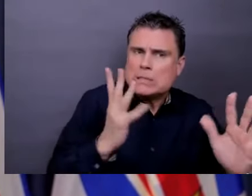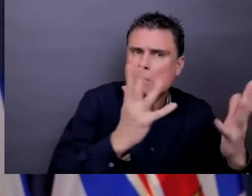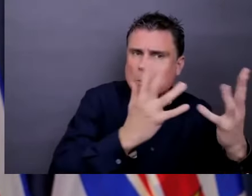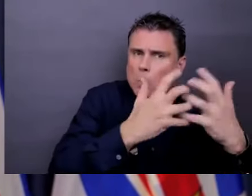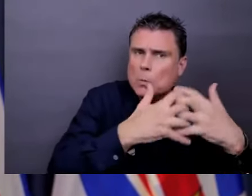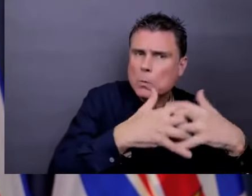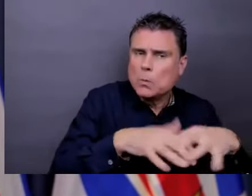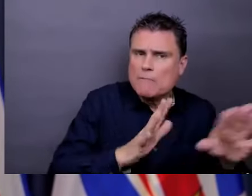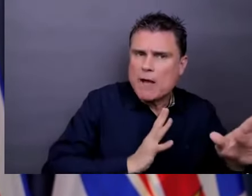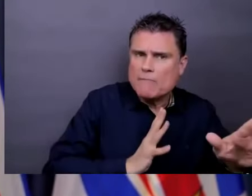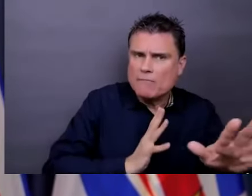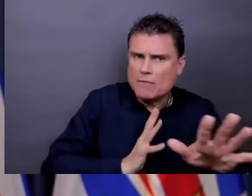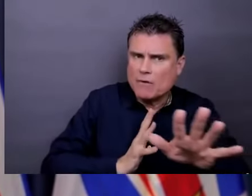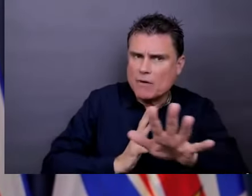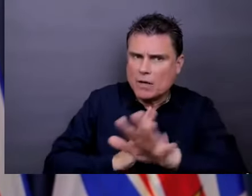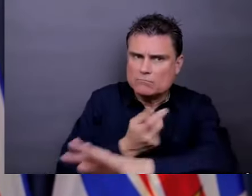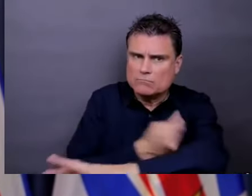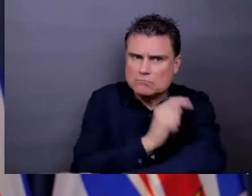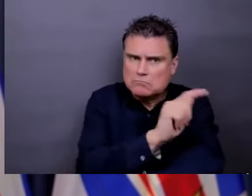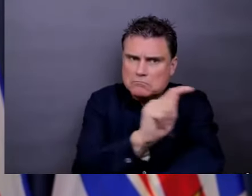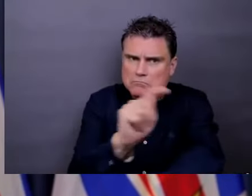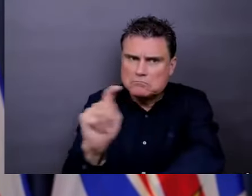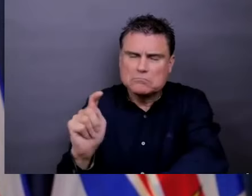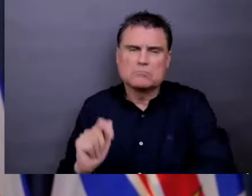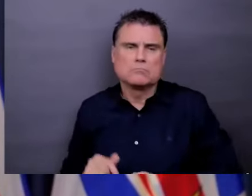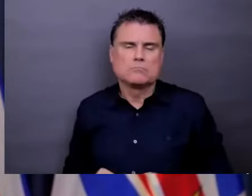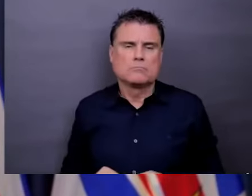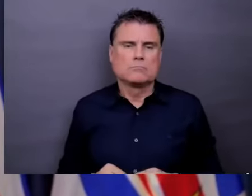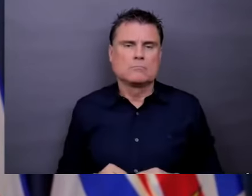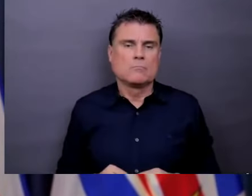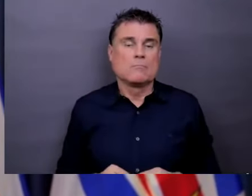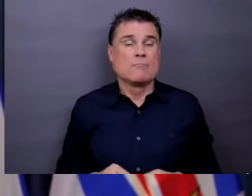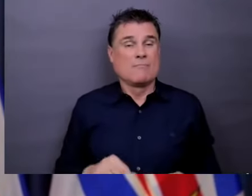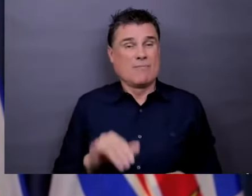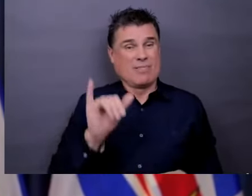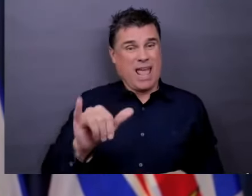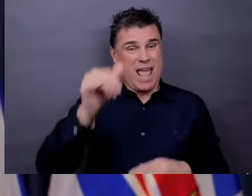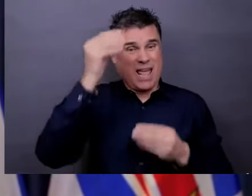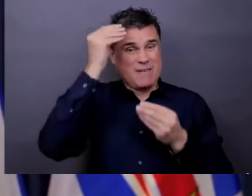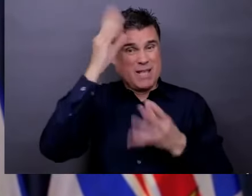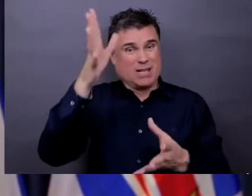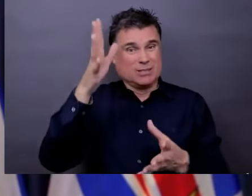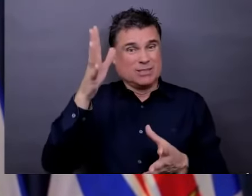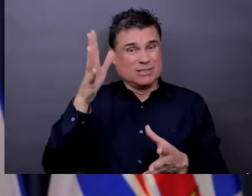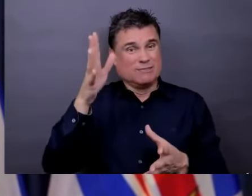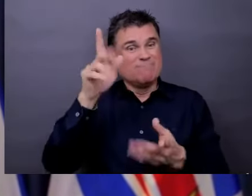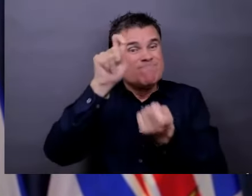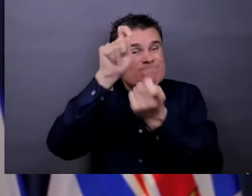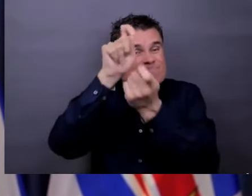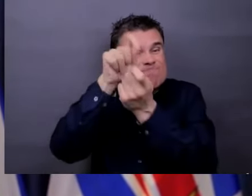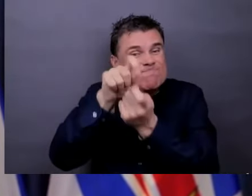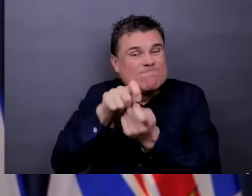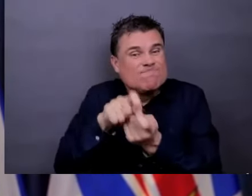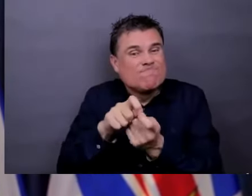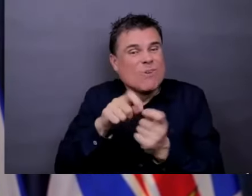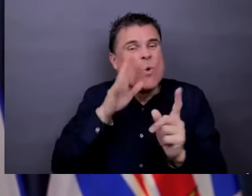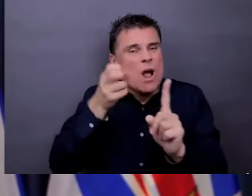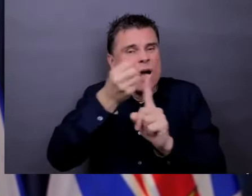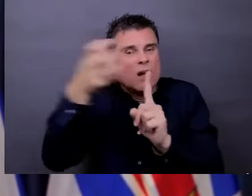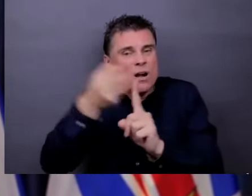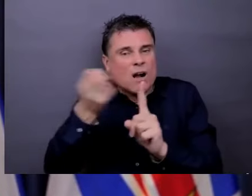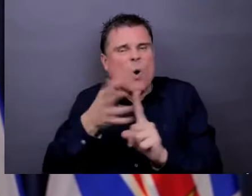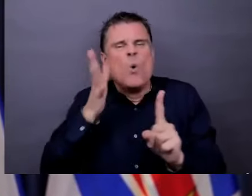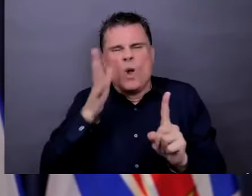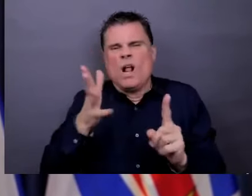so the detailed information per care home for residents will be provided on Thursday, I believe, or Thursday